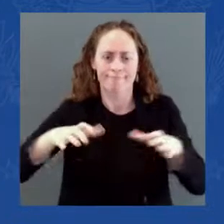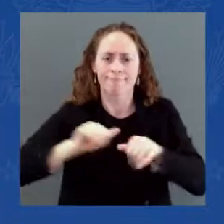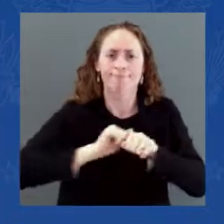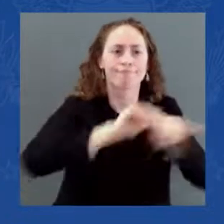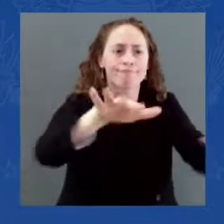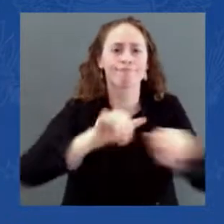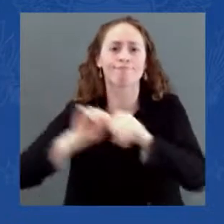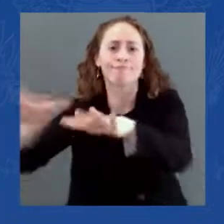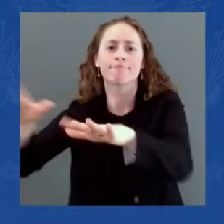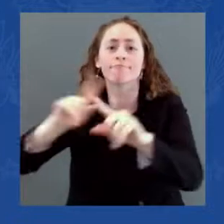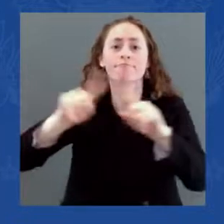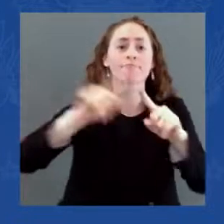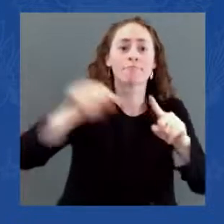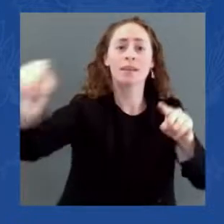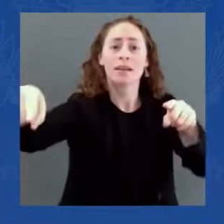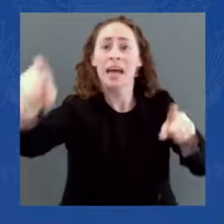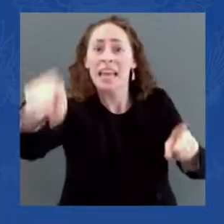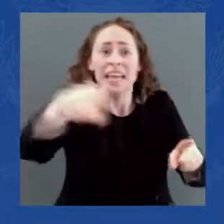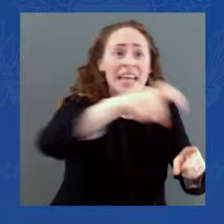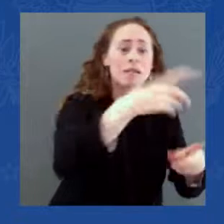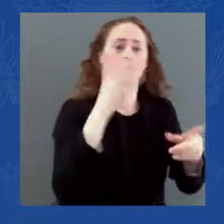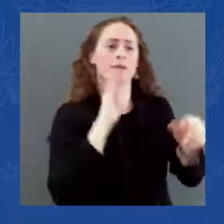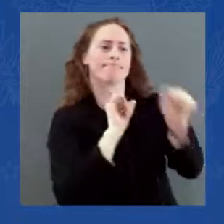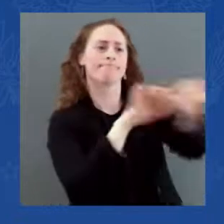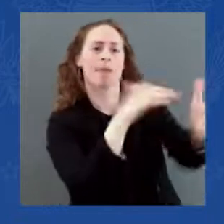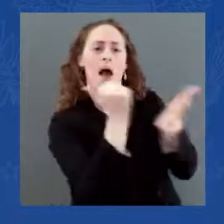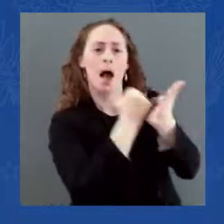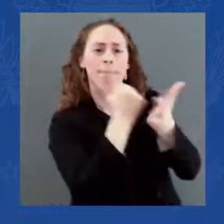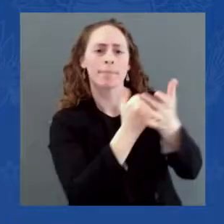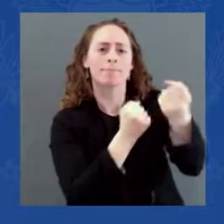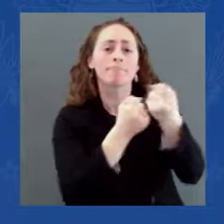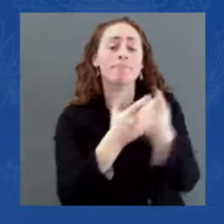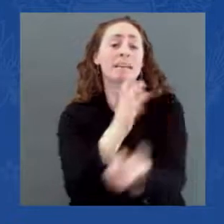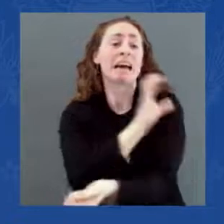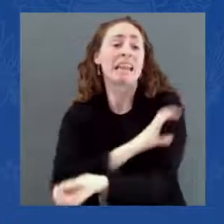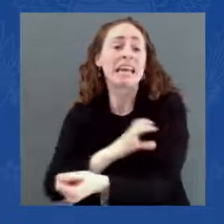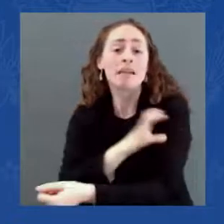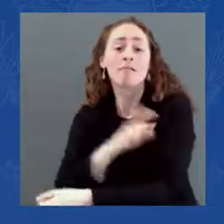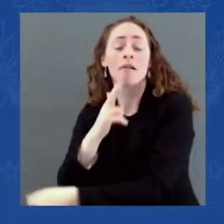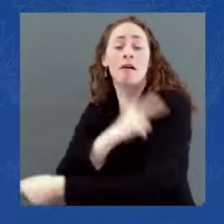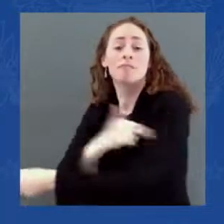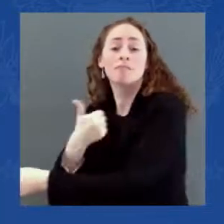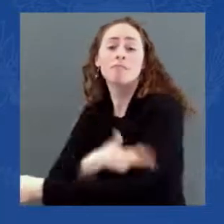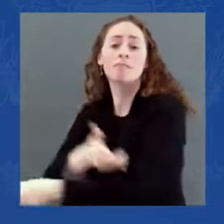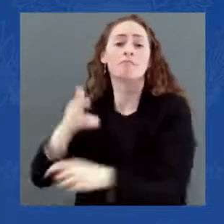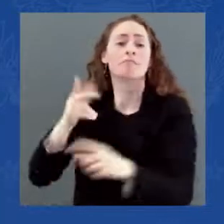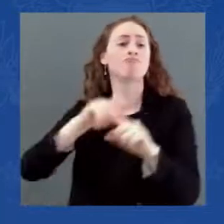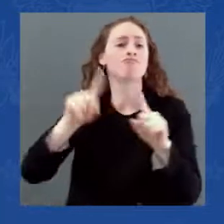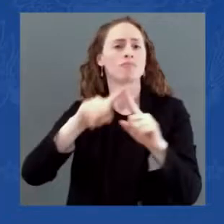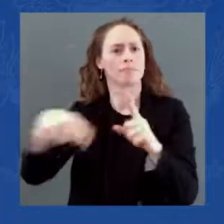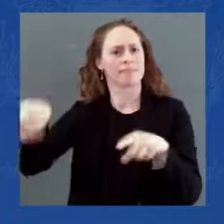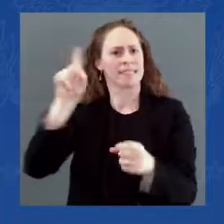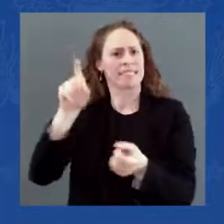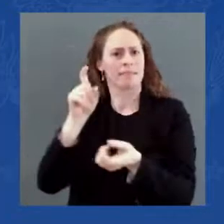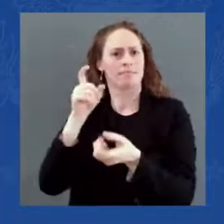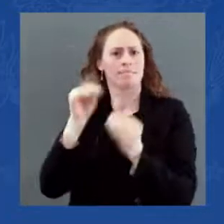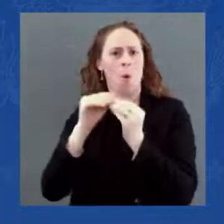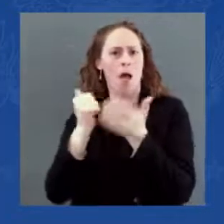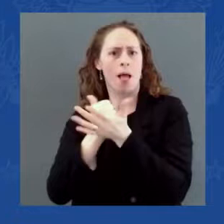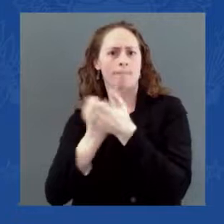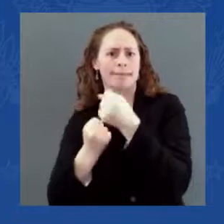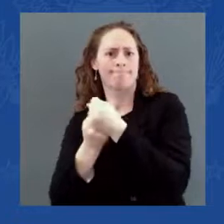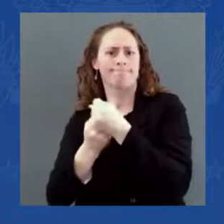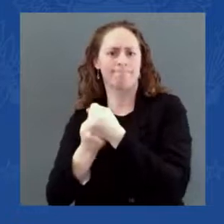governors, Republican governors as well as Democratic governors, contact me when I go into their states, talk about thank you for these surge